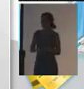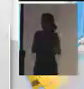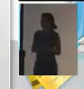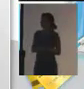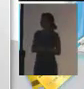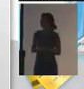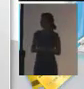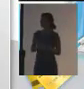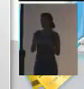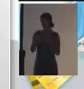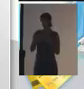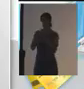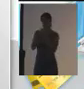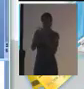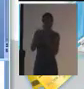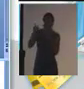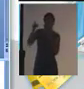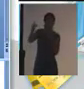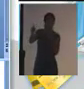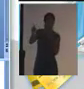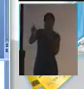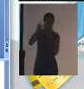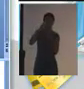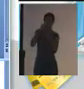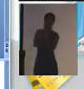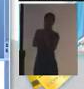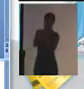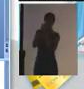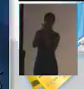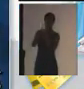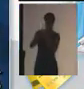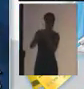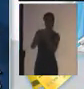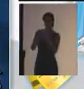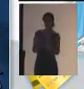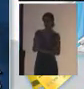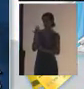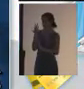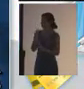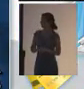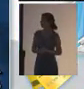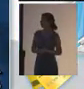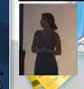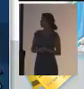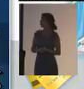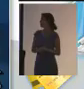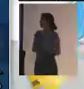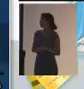obtain similar results in different environments. So let's have a look now at the video.